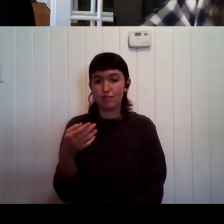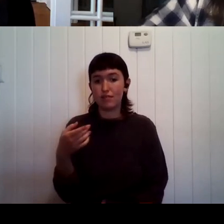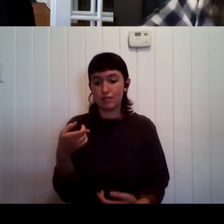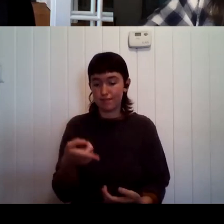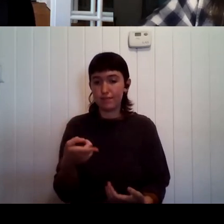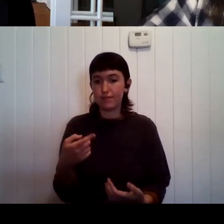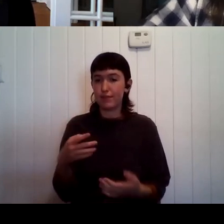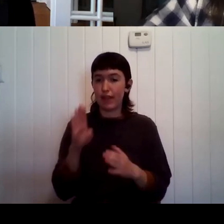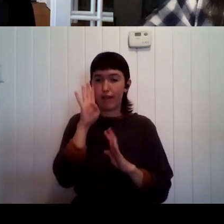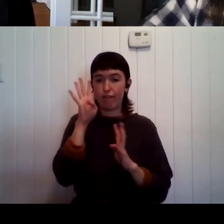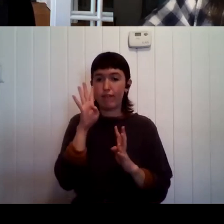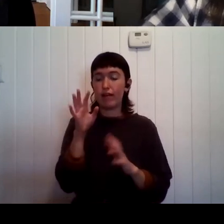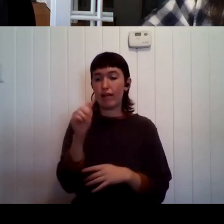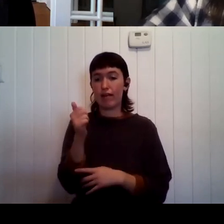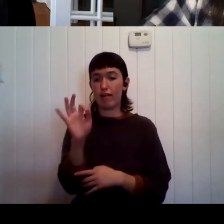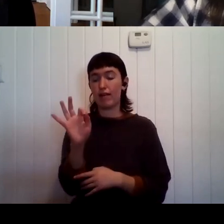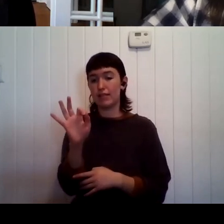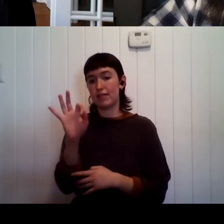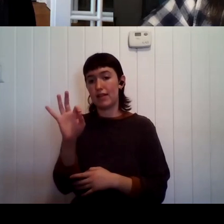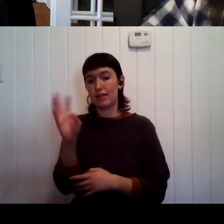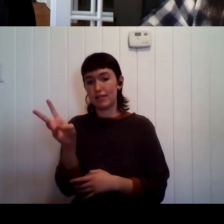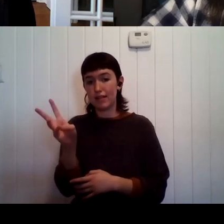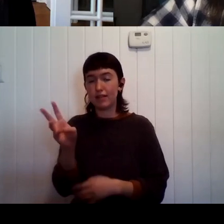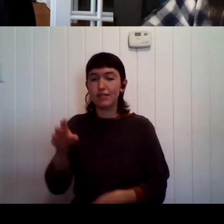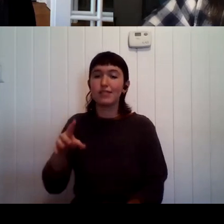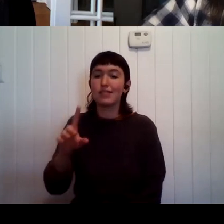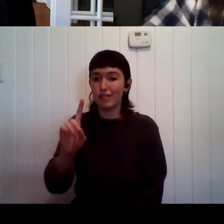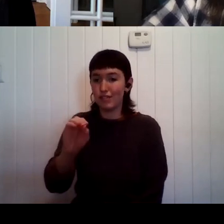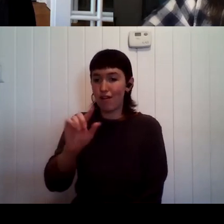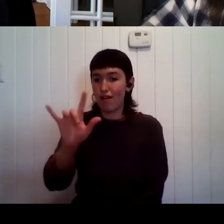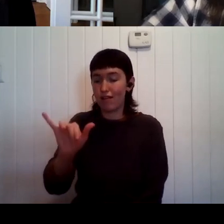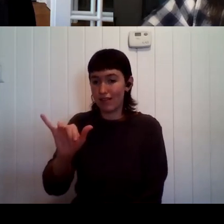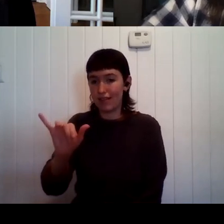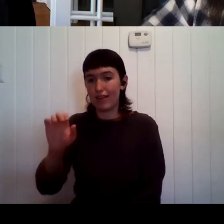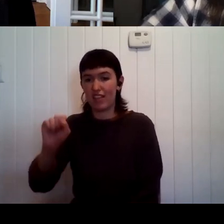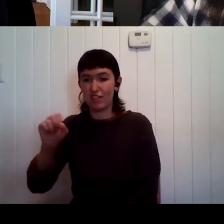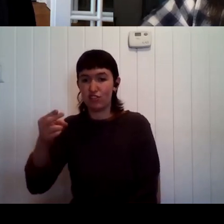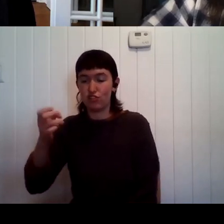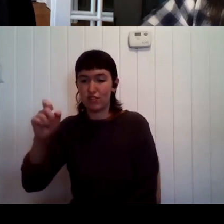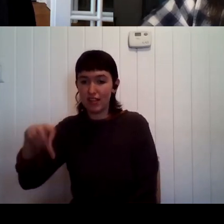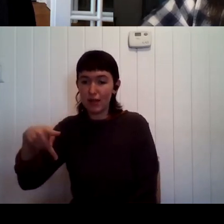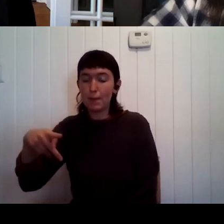1996, something like that, with Dolly the sheep. And there is